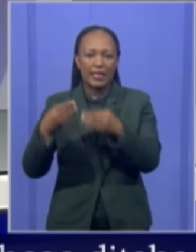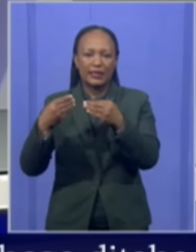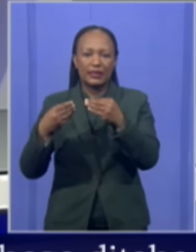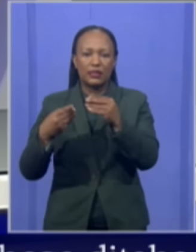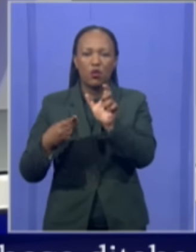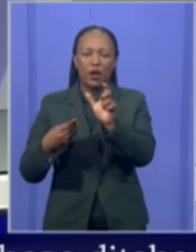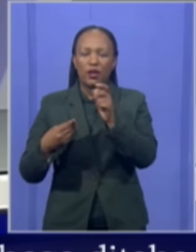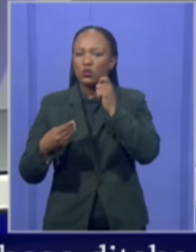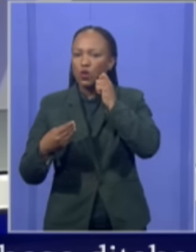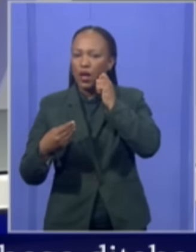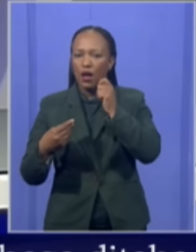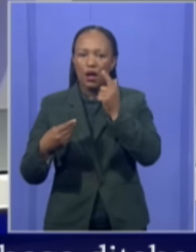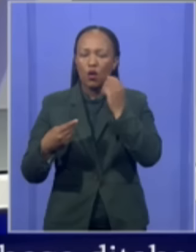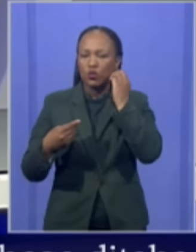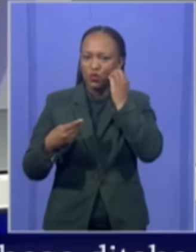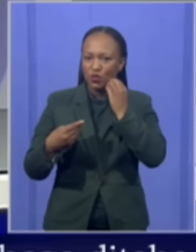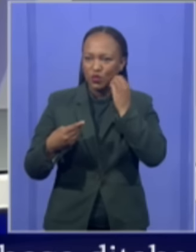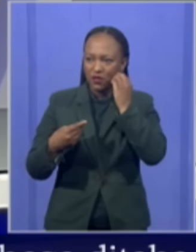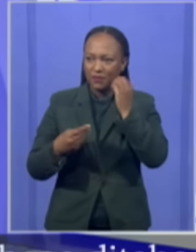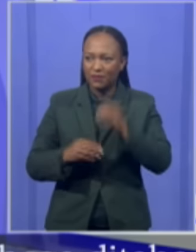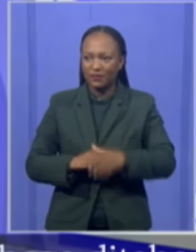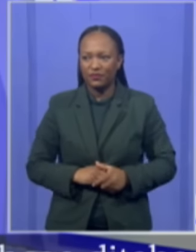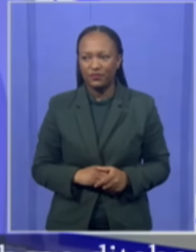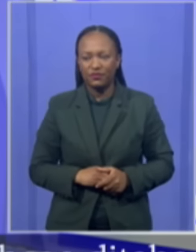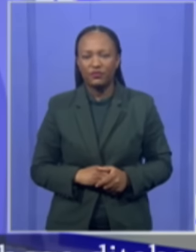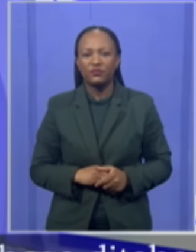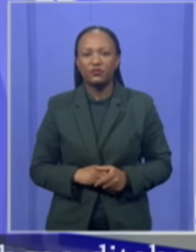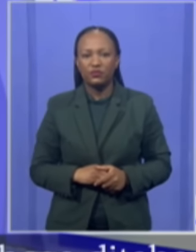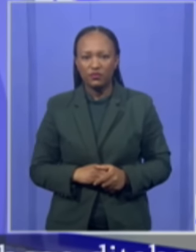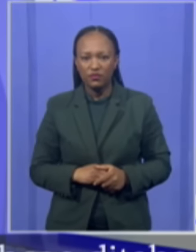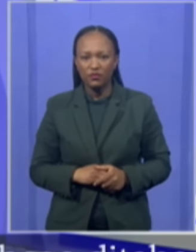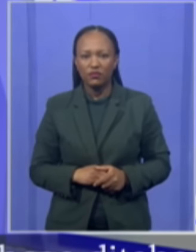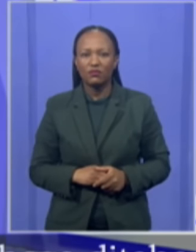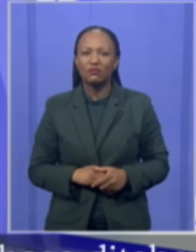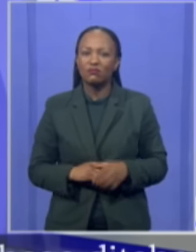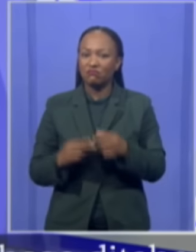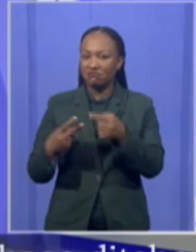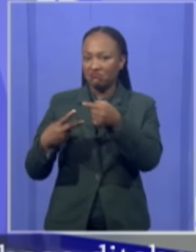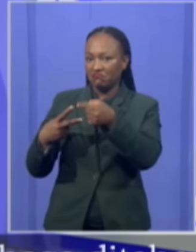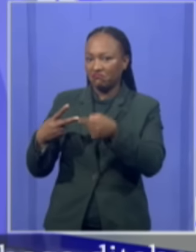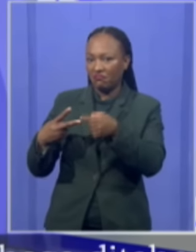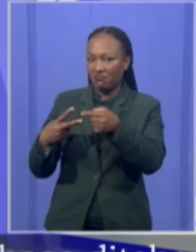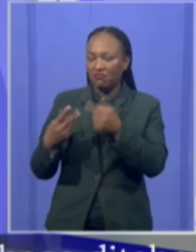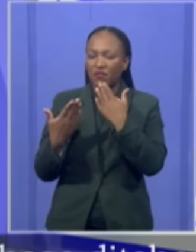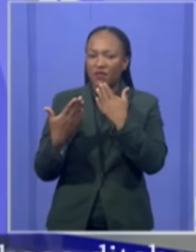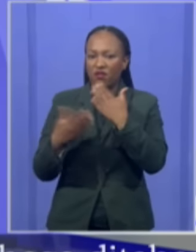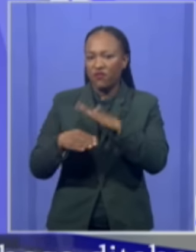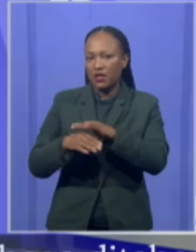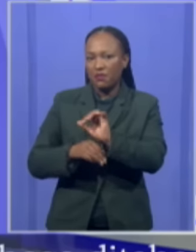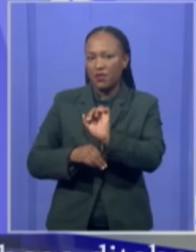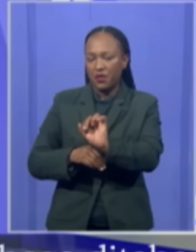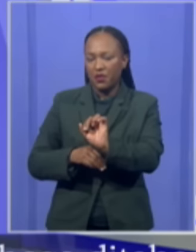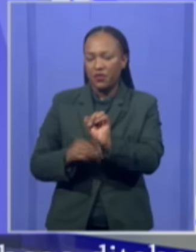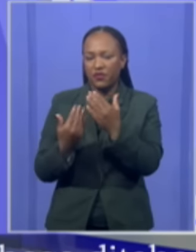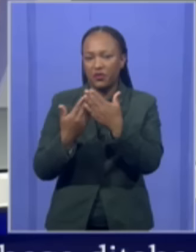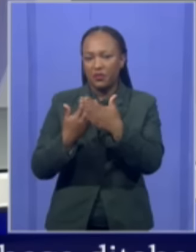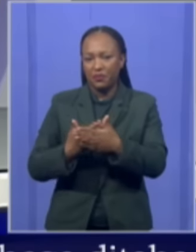goba la Sesotho. Thobele re tla e gomela gona fao Clayson Monyela, Ronnie Matlala re tloga re leboga nakong ya lena bošegong bja